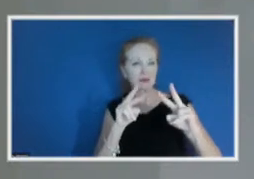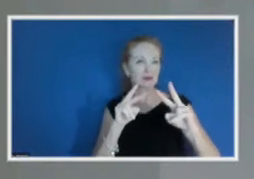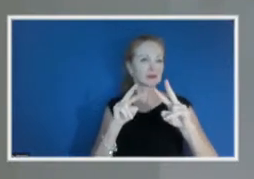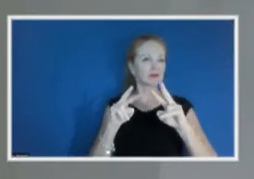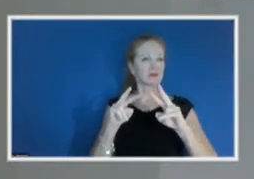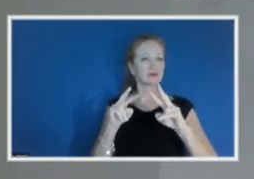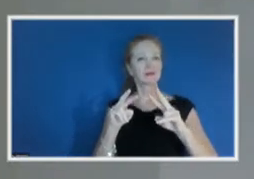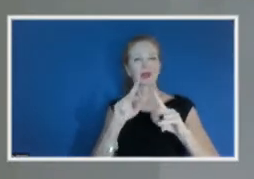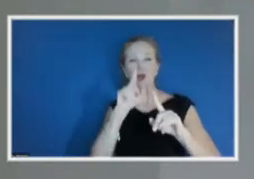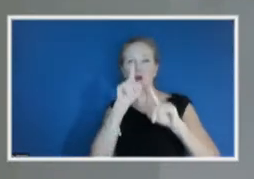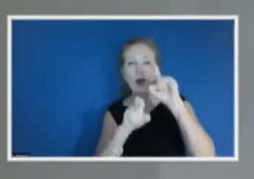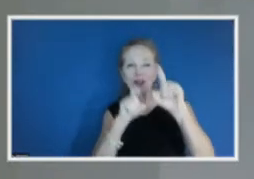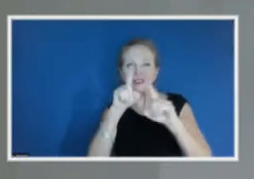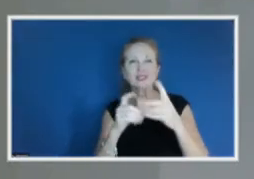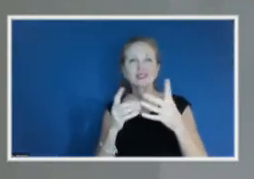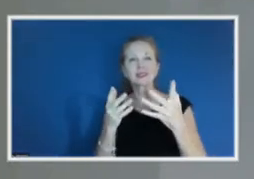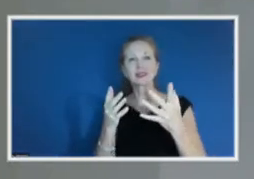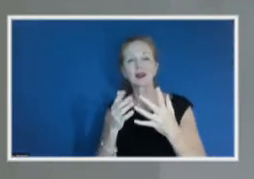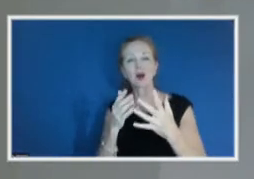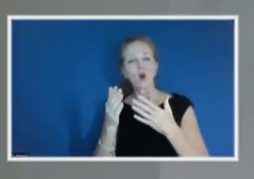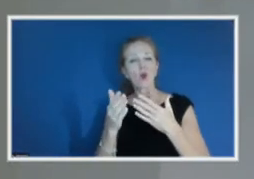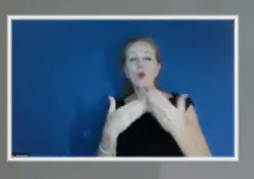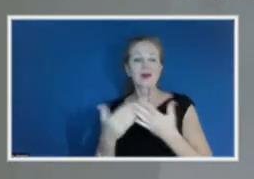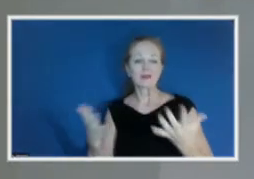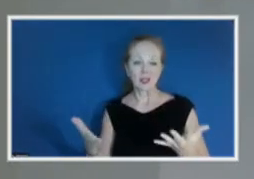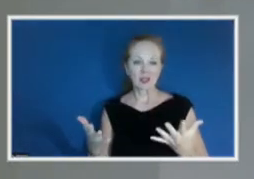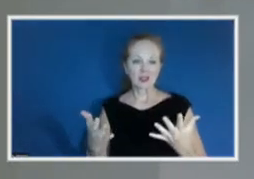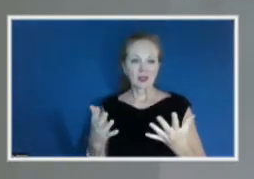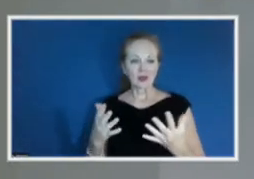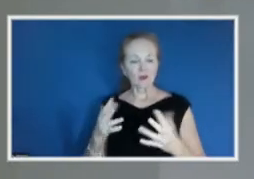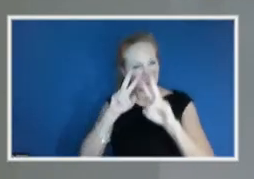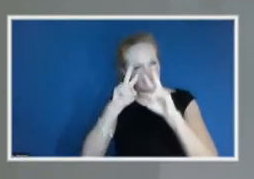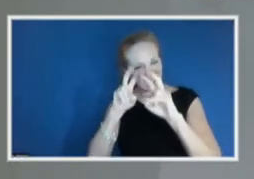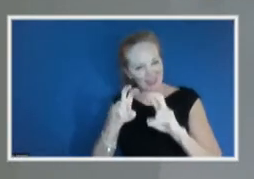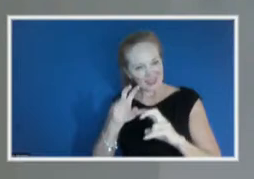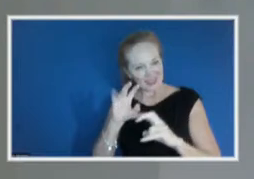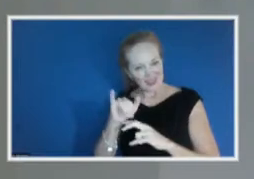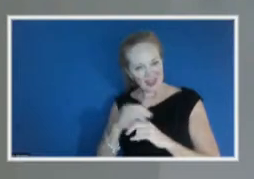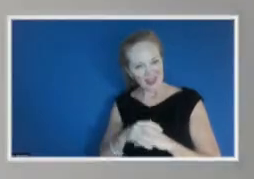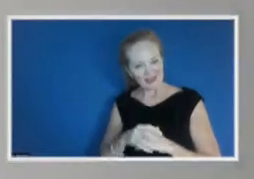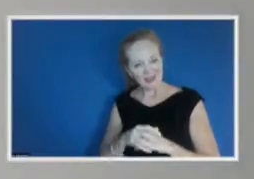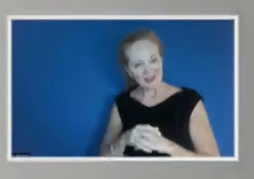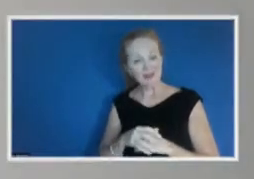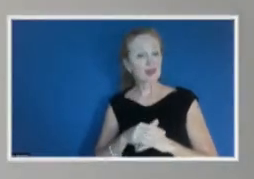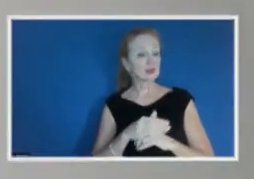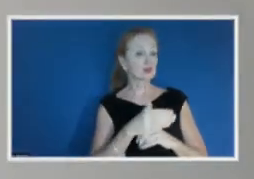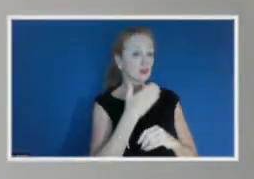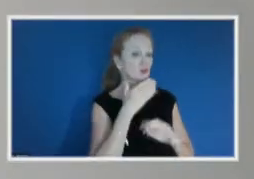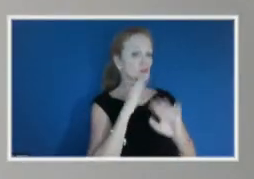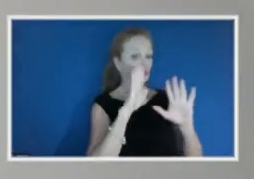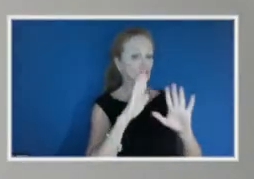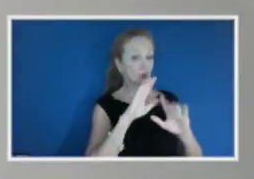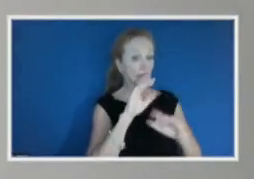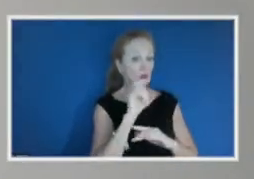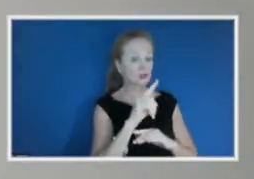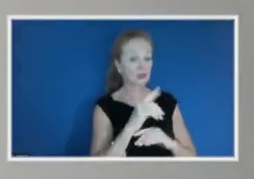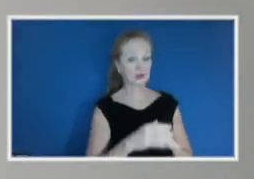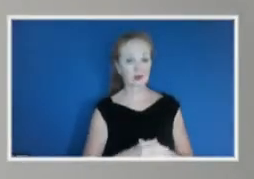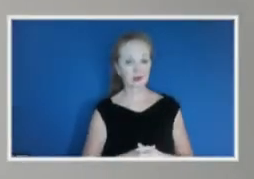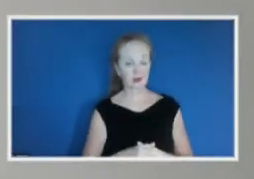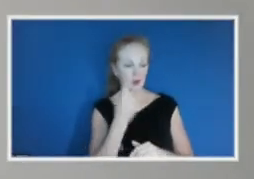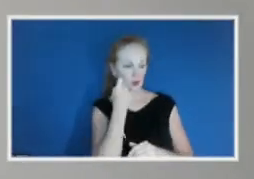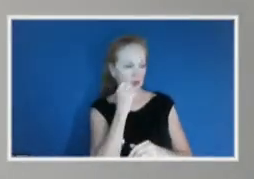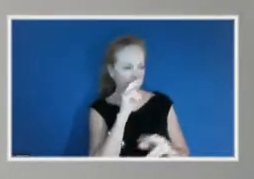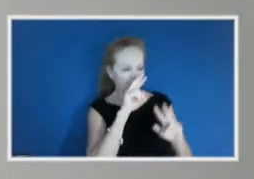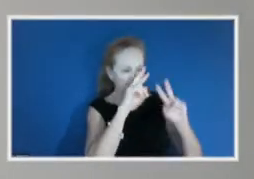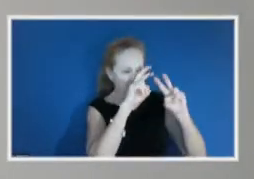know, questions on the, whatever, if we can take a look at it. Yeah, that's a great question. We have, and I just looked at some numbers